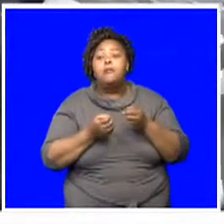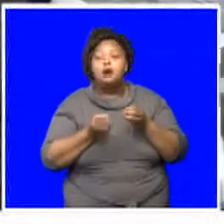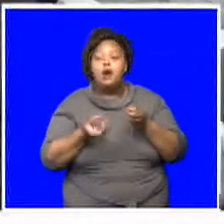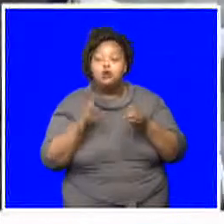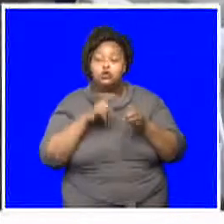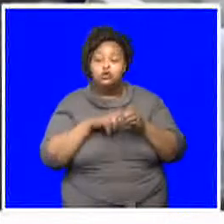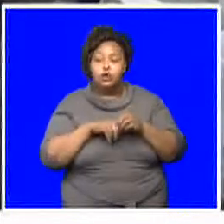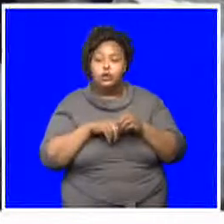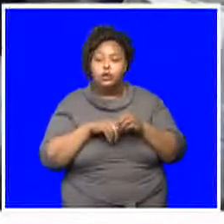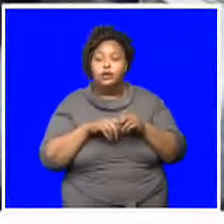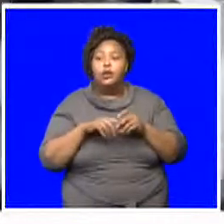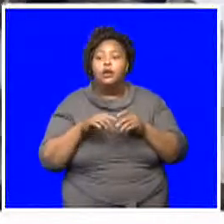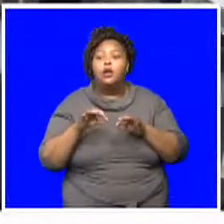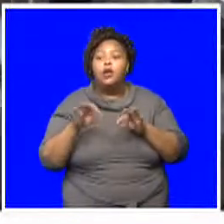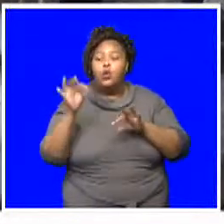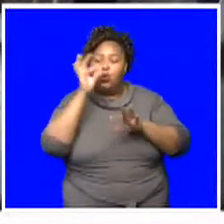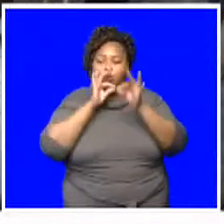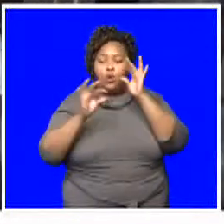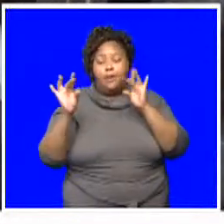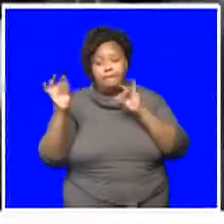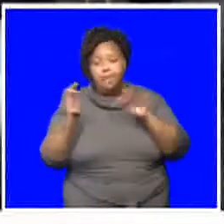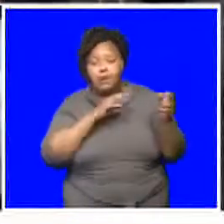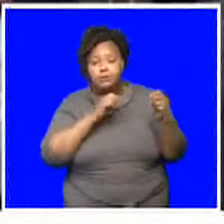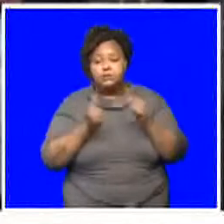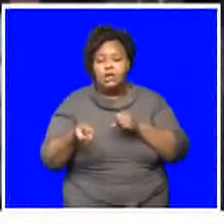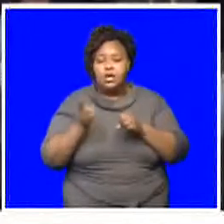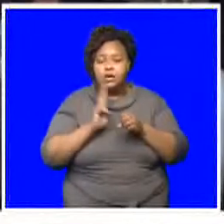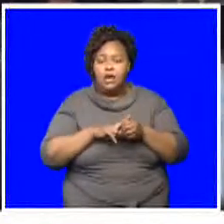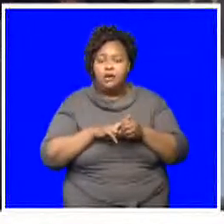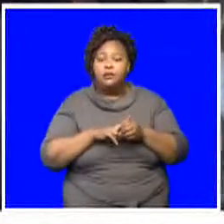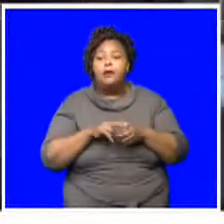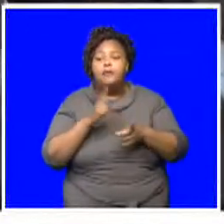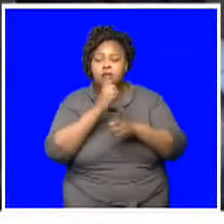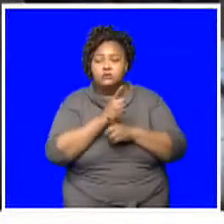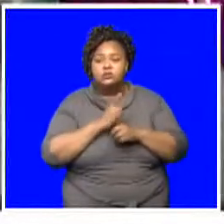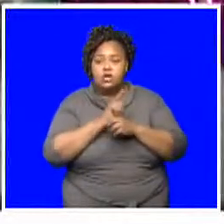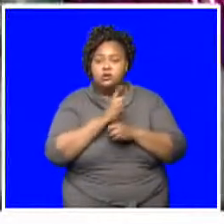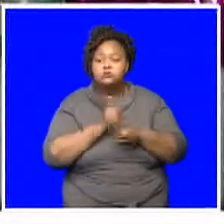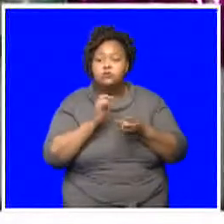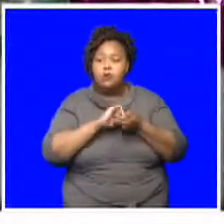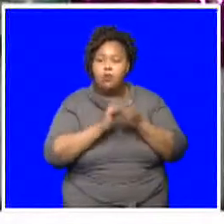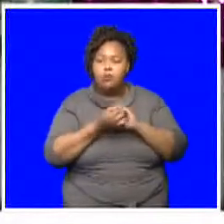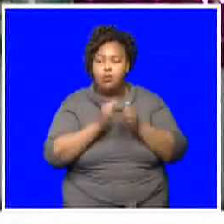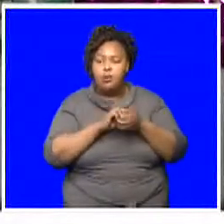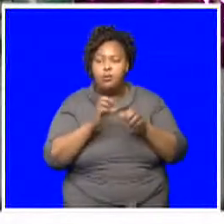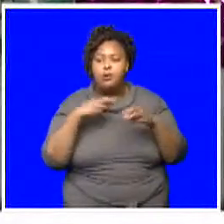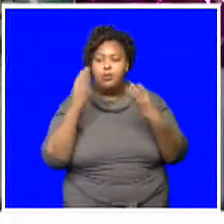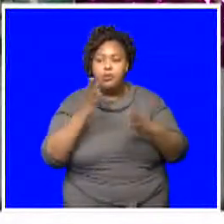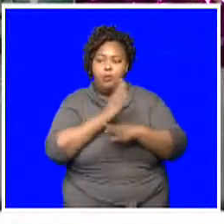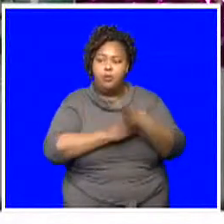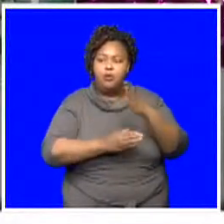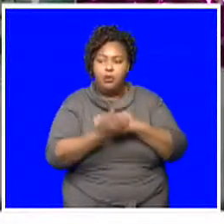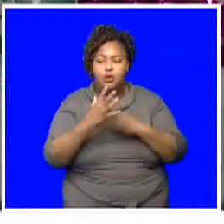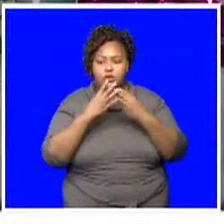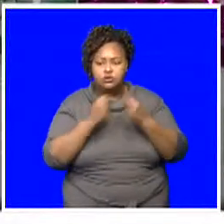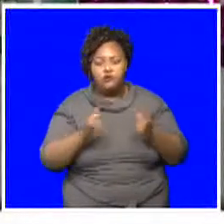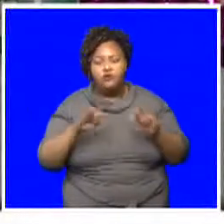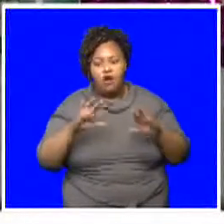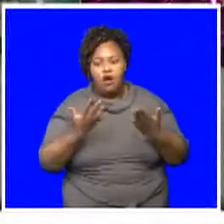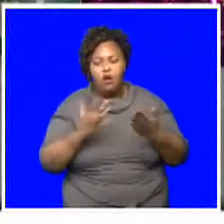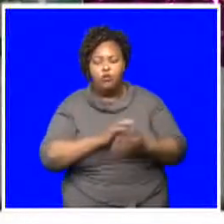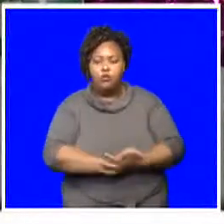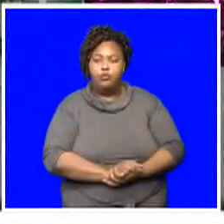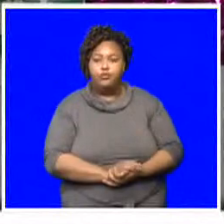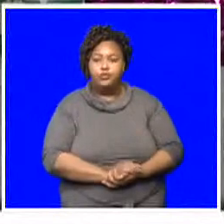disabled, where they also had sessions to look at how daily challenges faced by the persons with disabilities can be